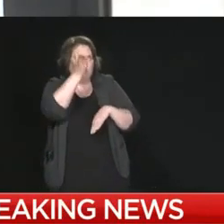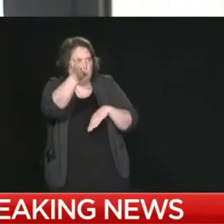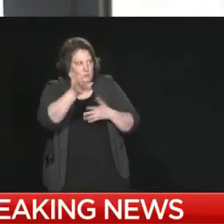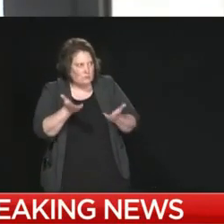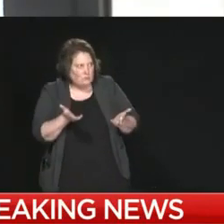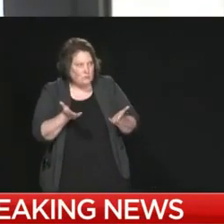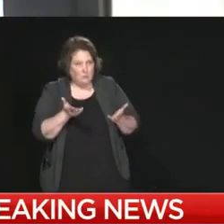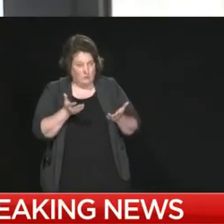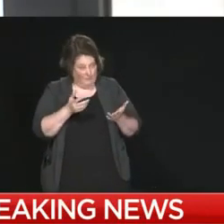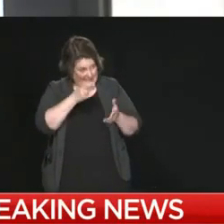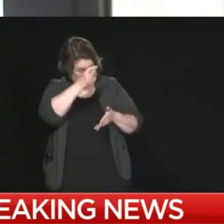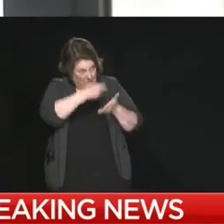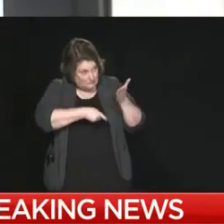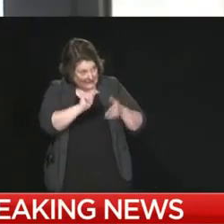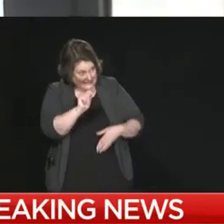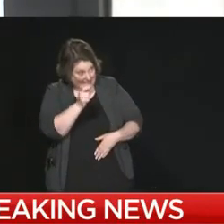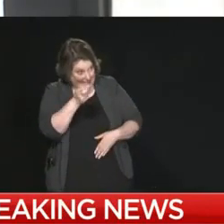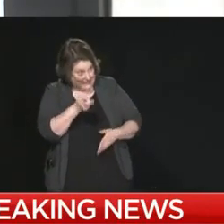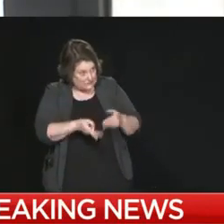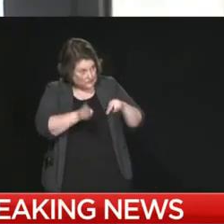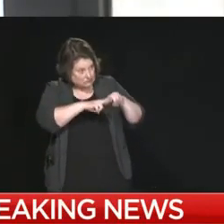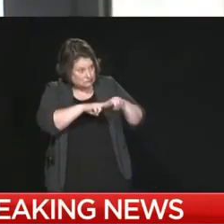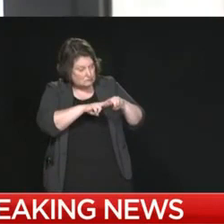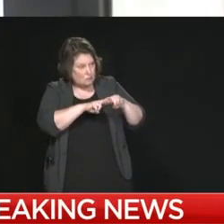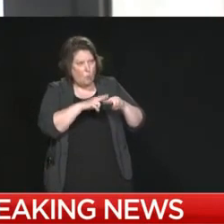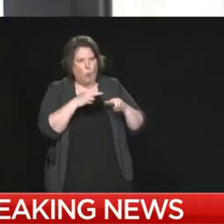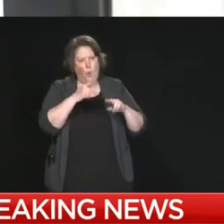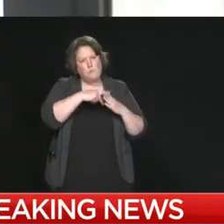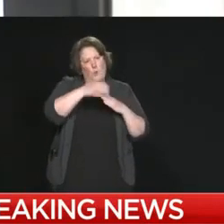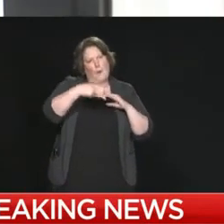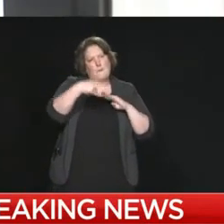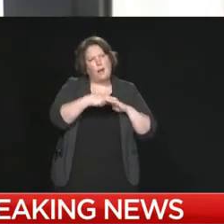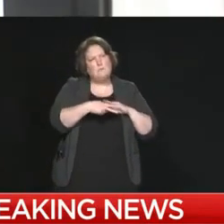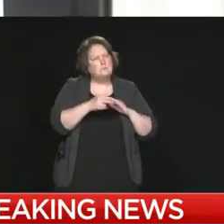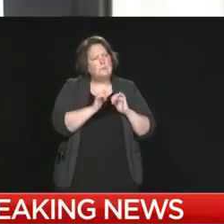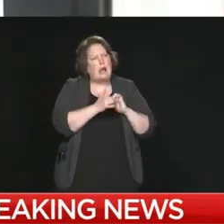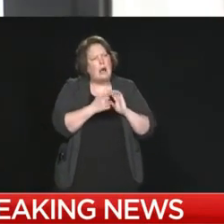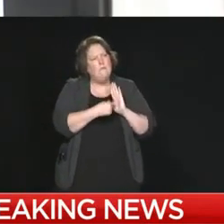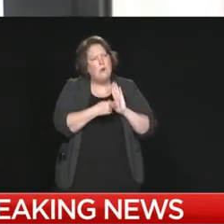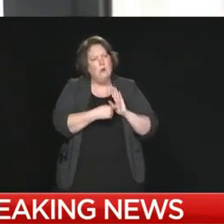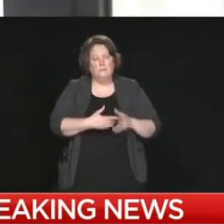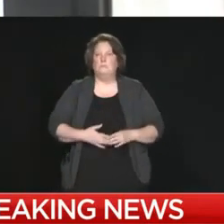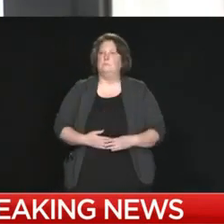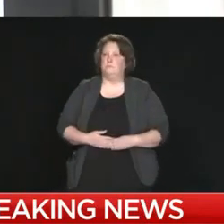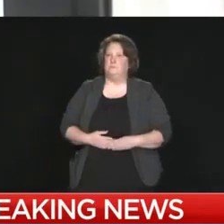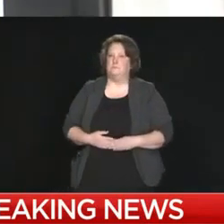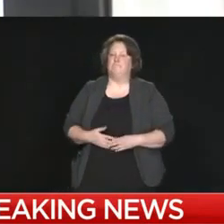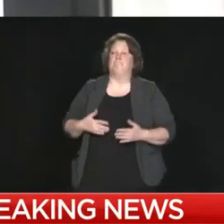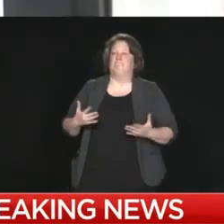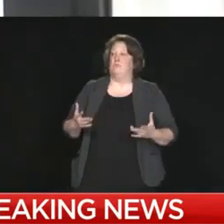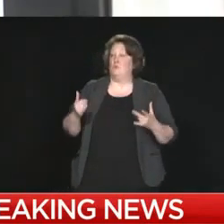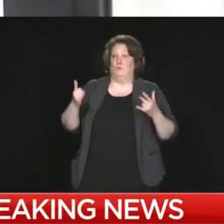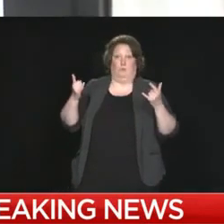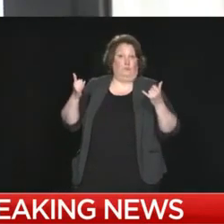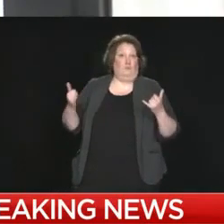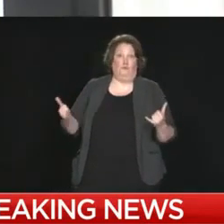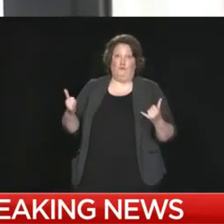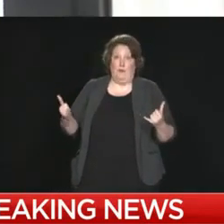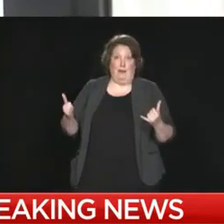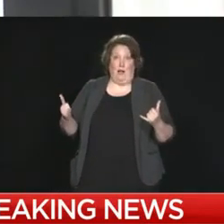Are you going to increase taxes or are you going to cut programs? Okay. Right now, we're in an